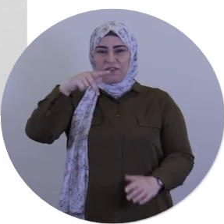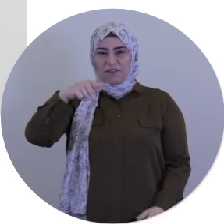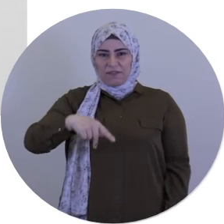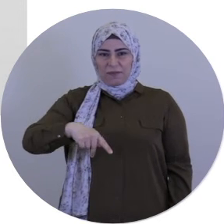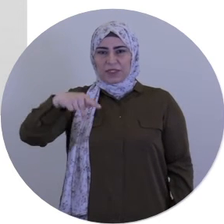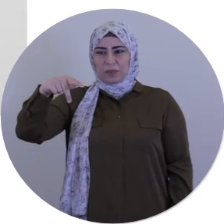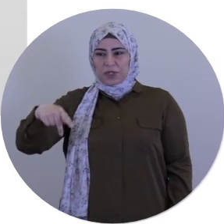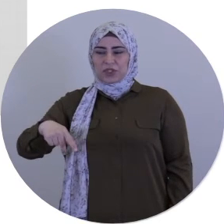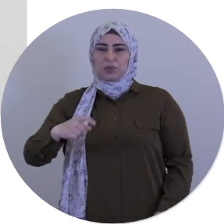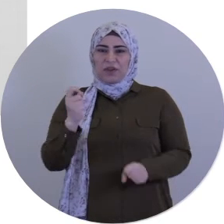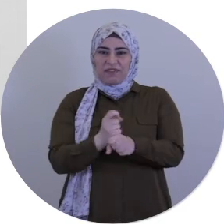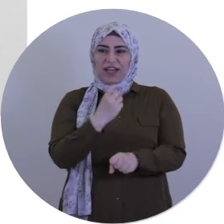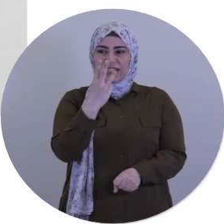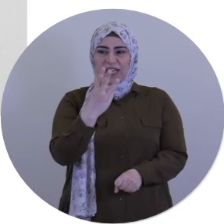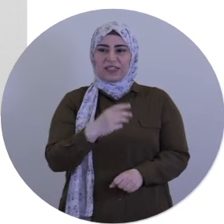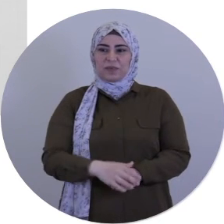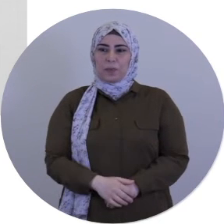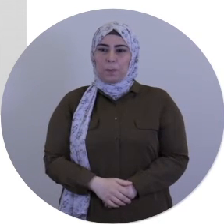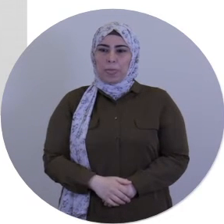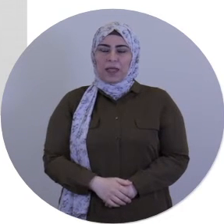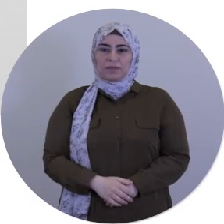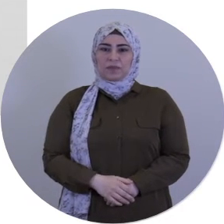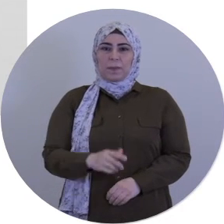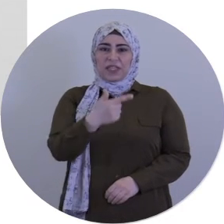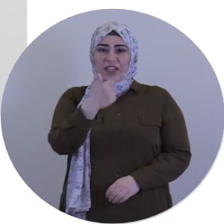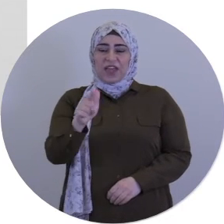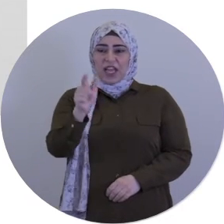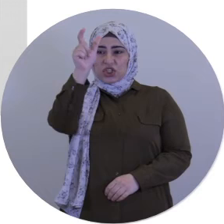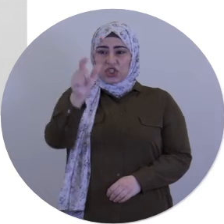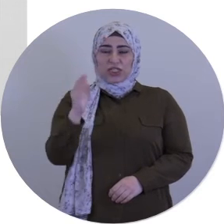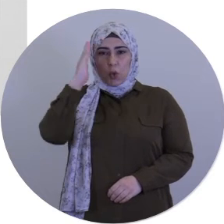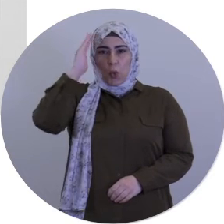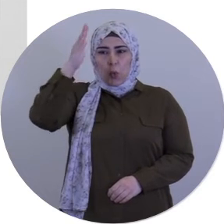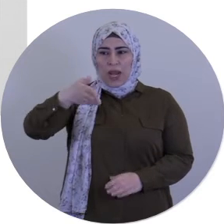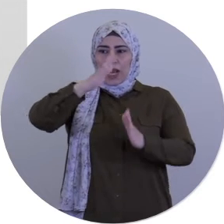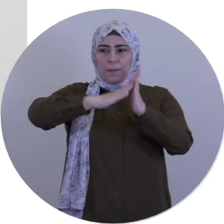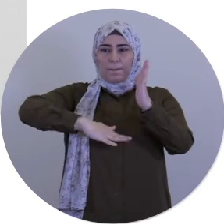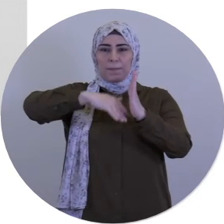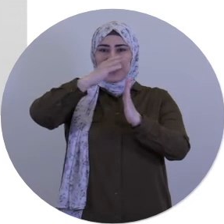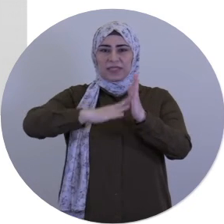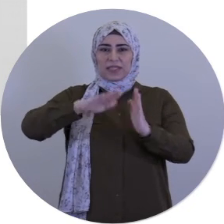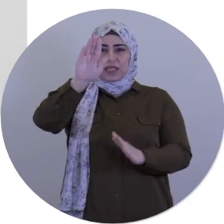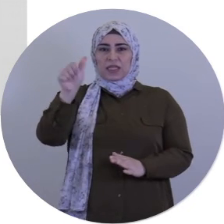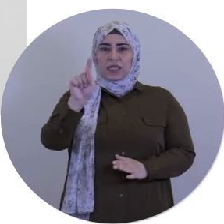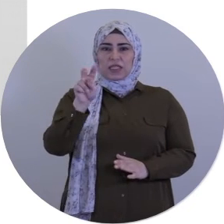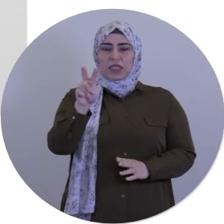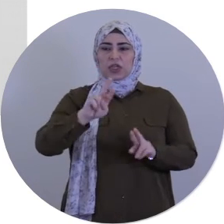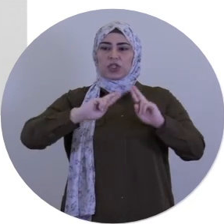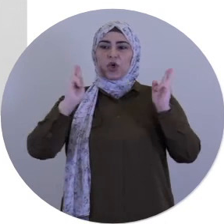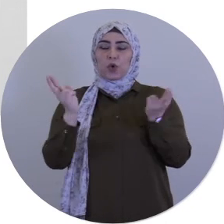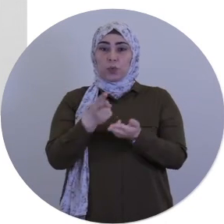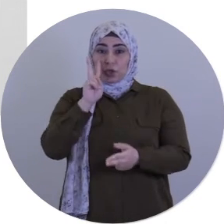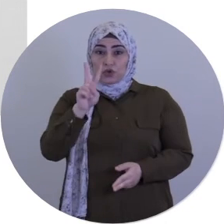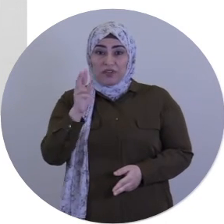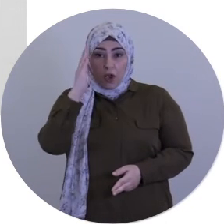time. The painter will paint Sarah's room. So let's look at the tense of the verb. Will and paint. This is